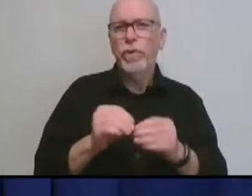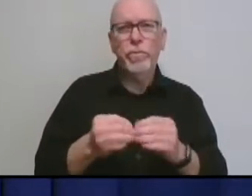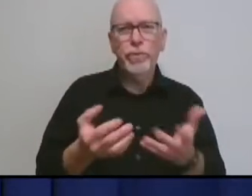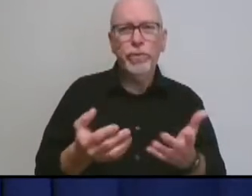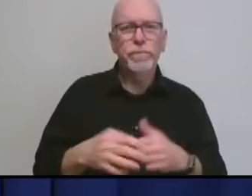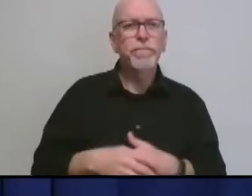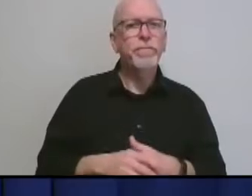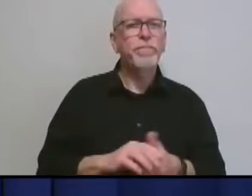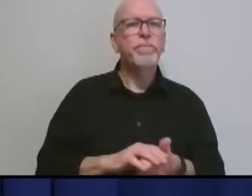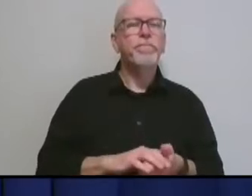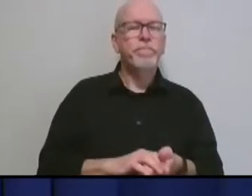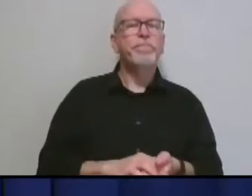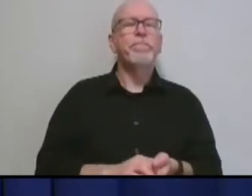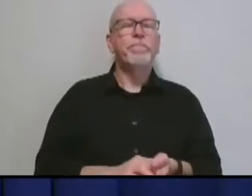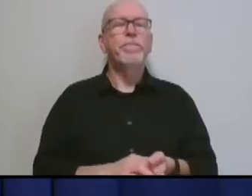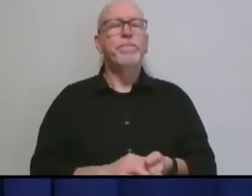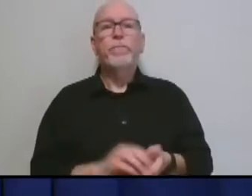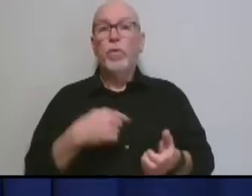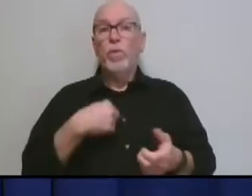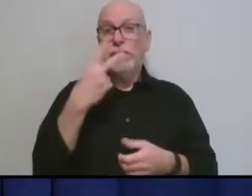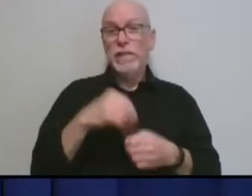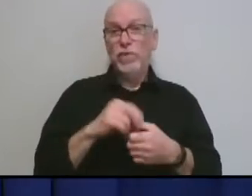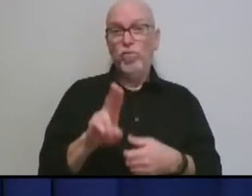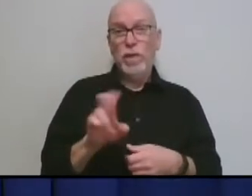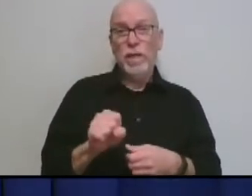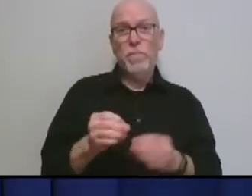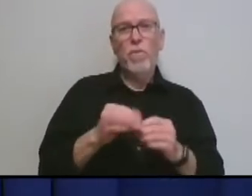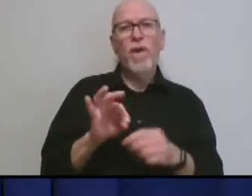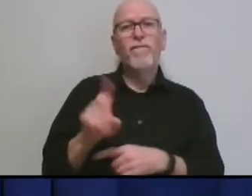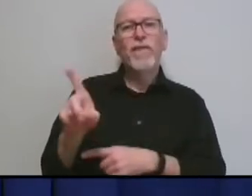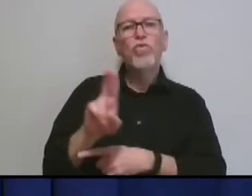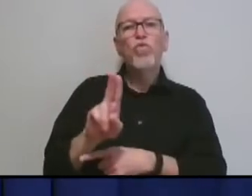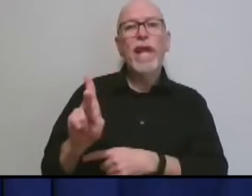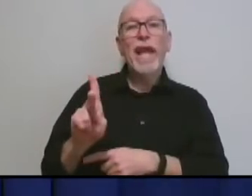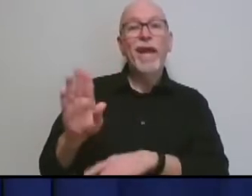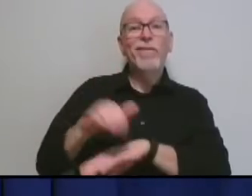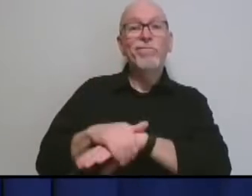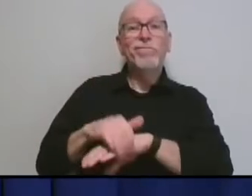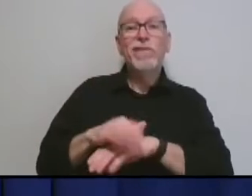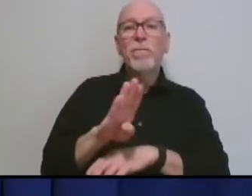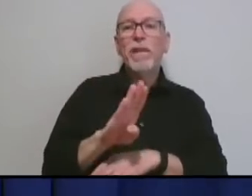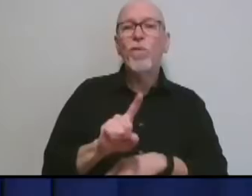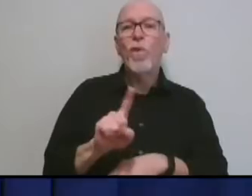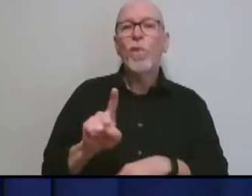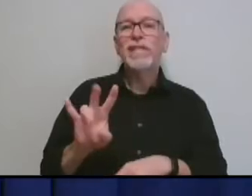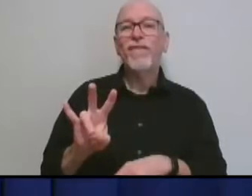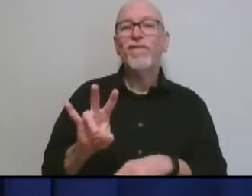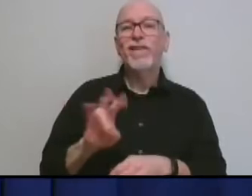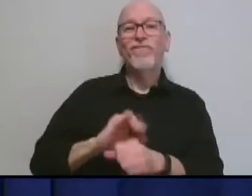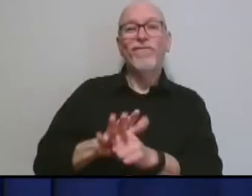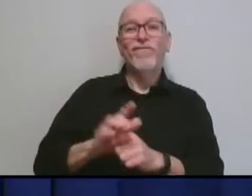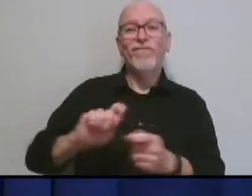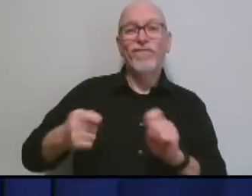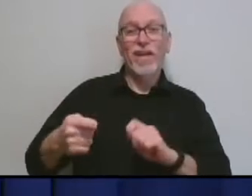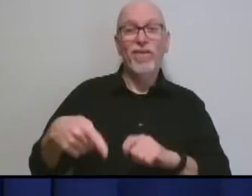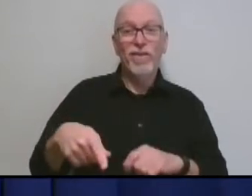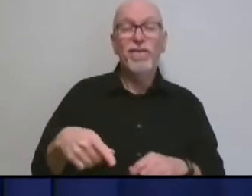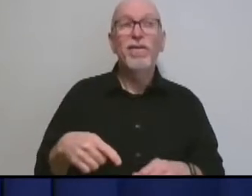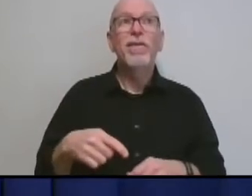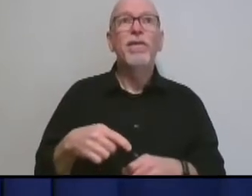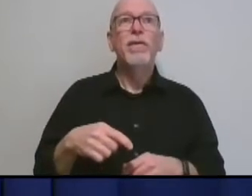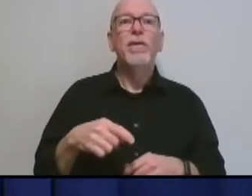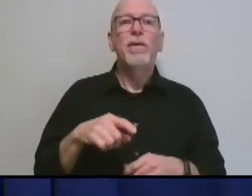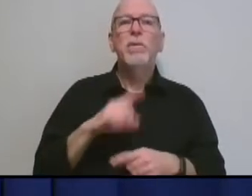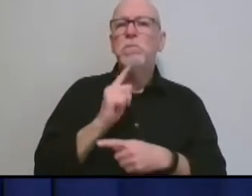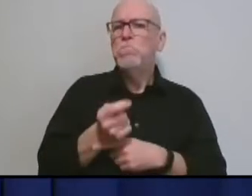have seen in the United States a lot more of the UK variant, which is the B117 variant, and very minimal amounts